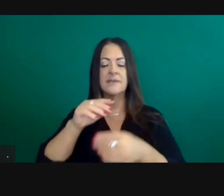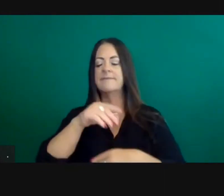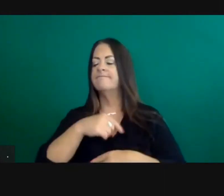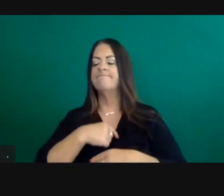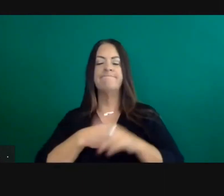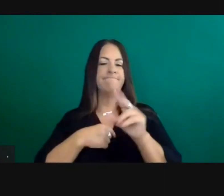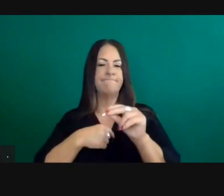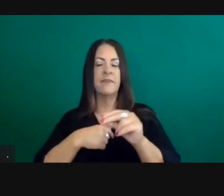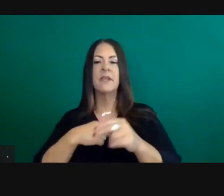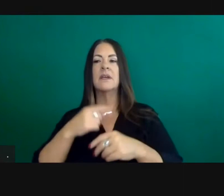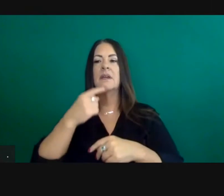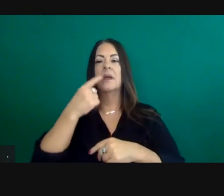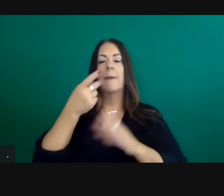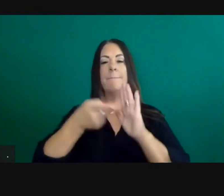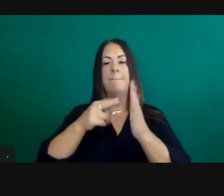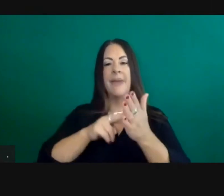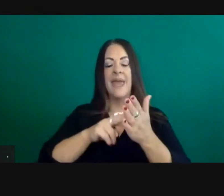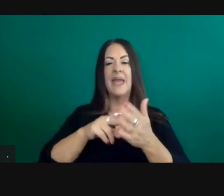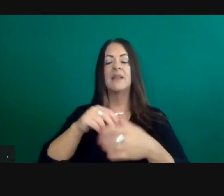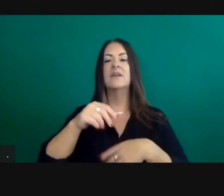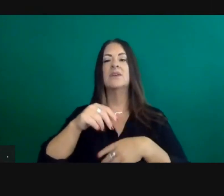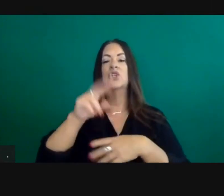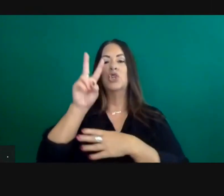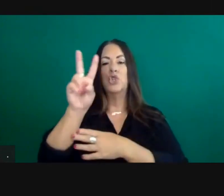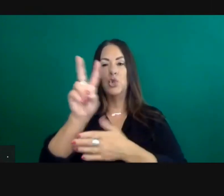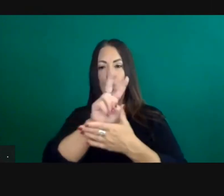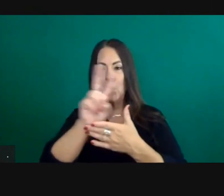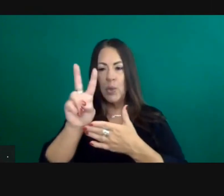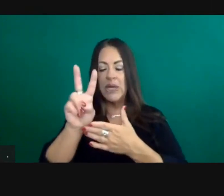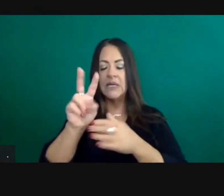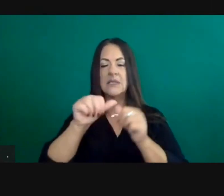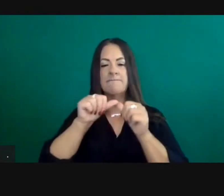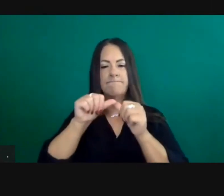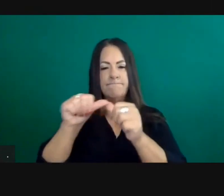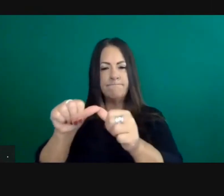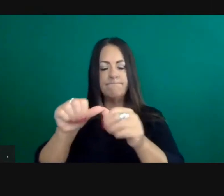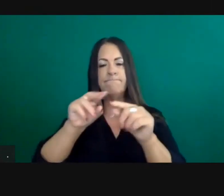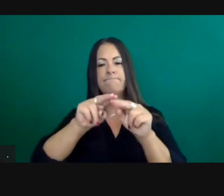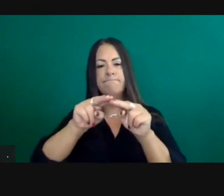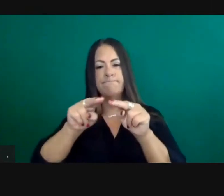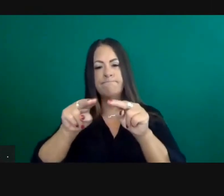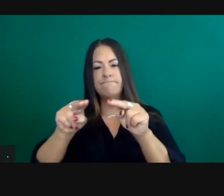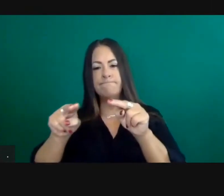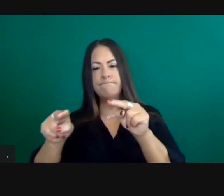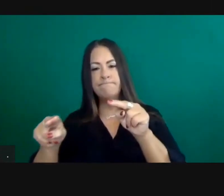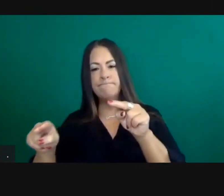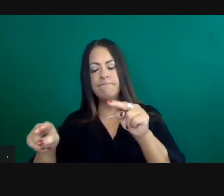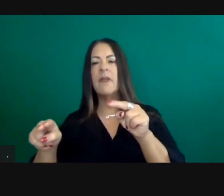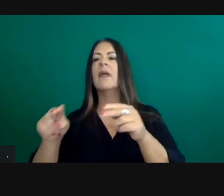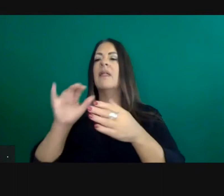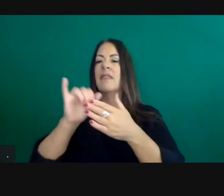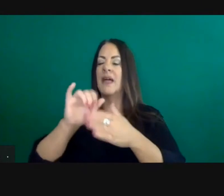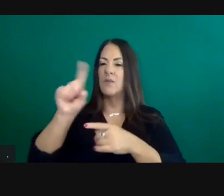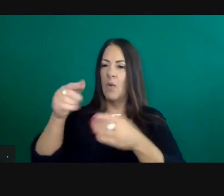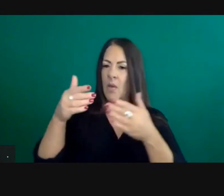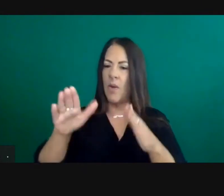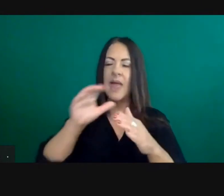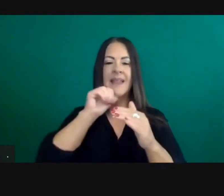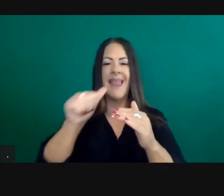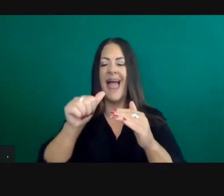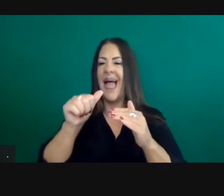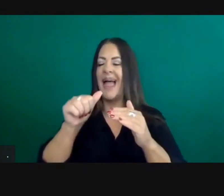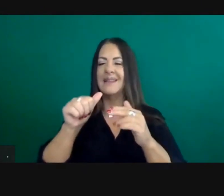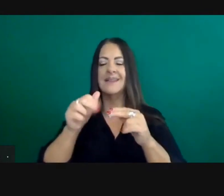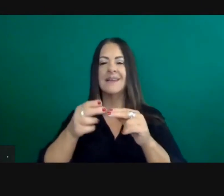it's not 2 weeks over 3 or 2 out of 4, it's 2 consecutive weeks. And really the point of that is to make sure we understand what